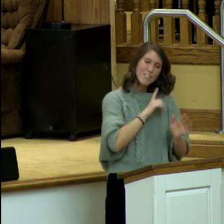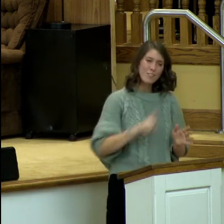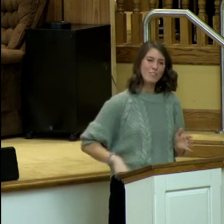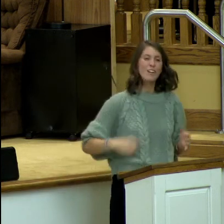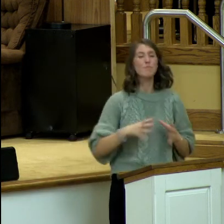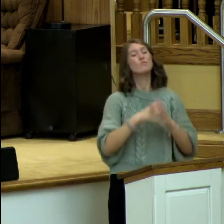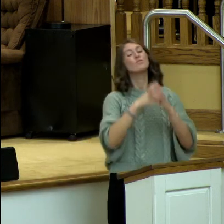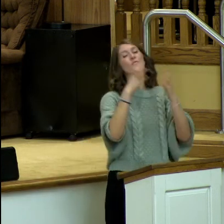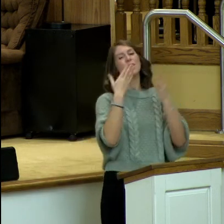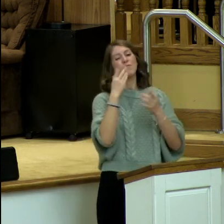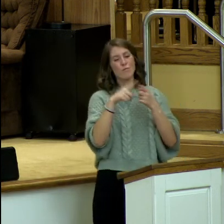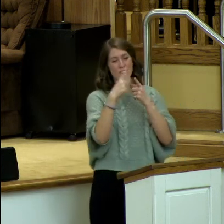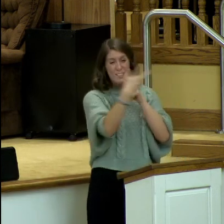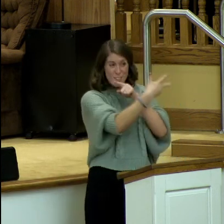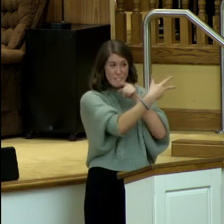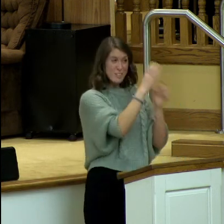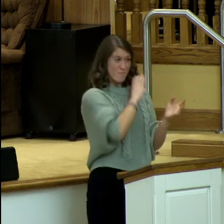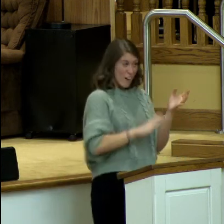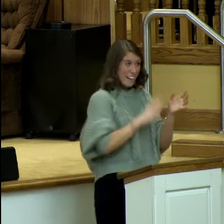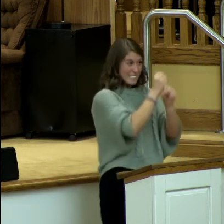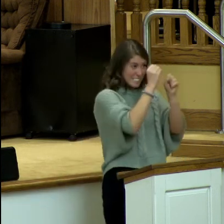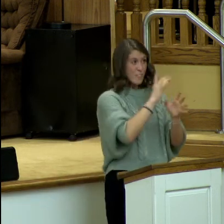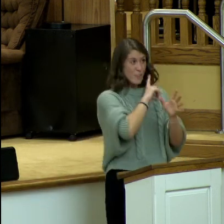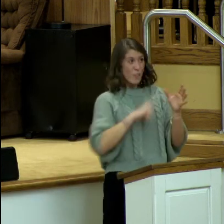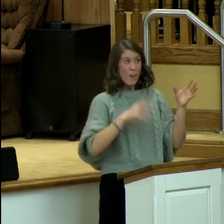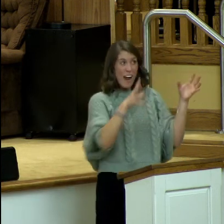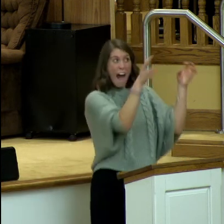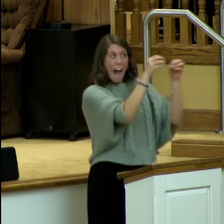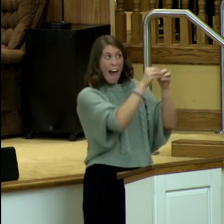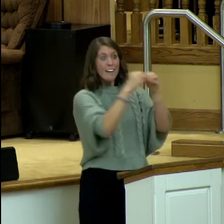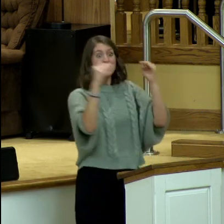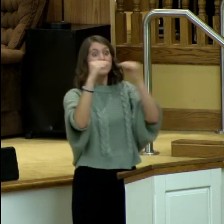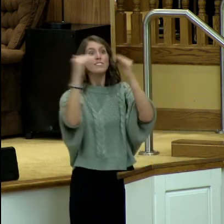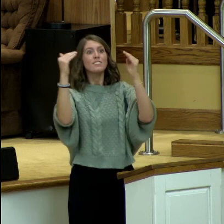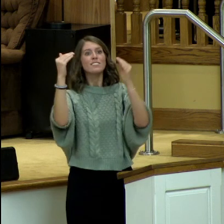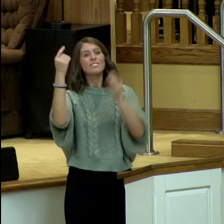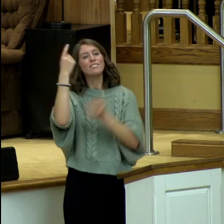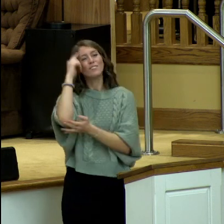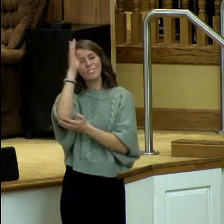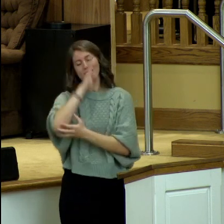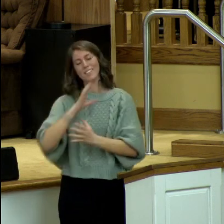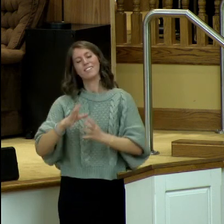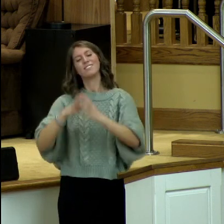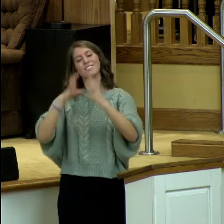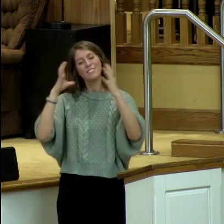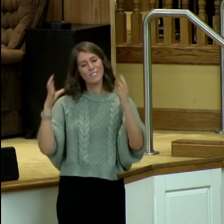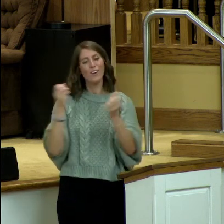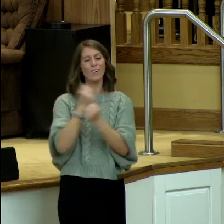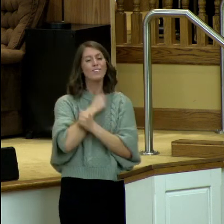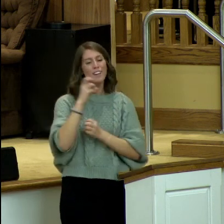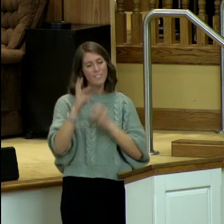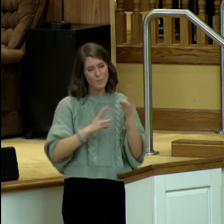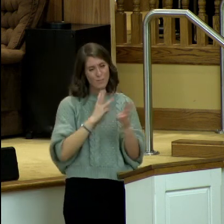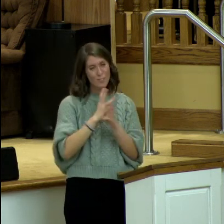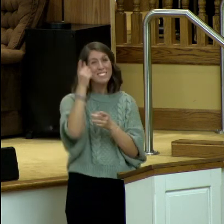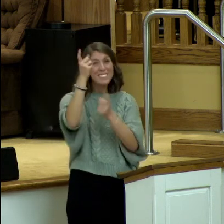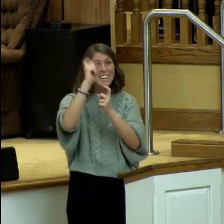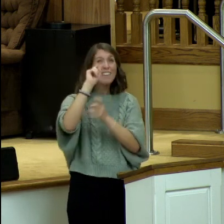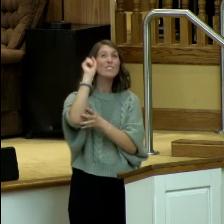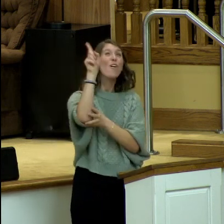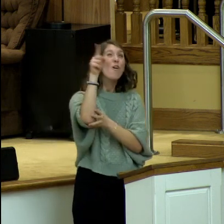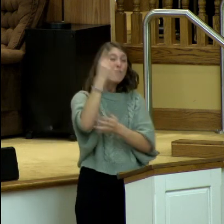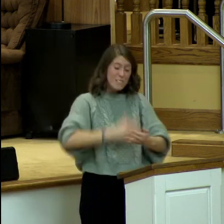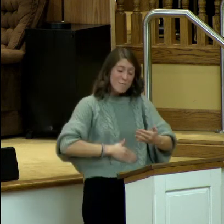add Christ, Savior, and Lord together on one side of the equation. It equals out to, for God so loved the world that He gave His only